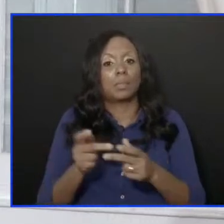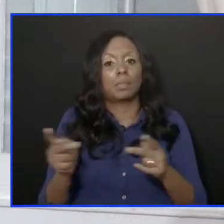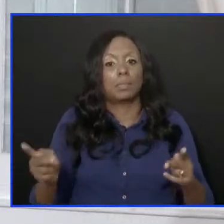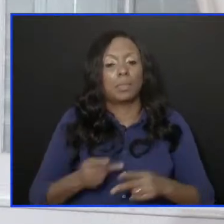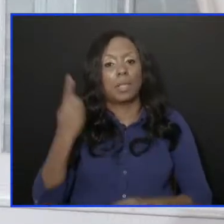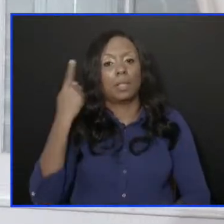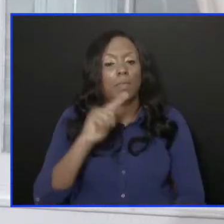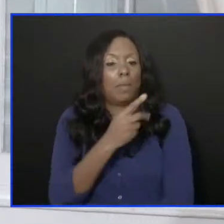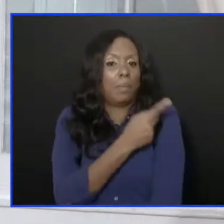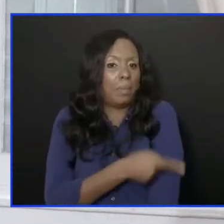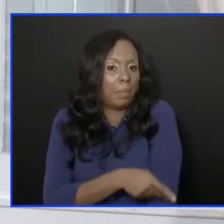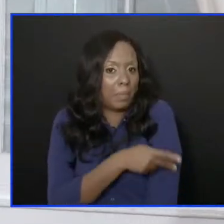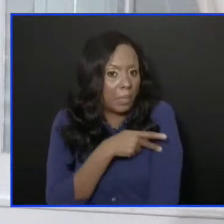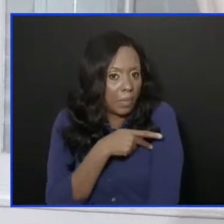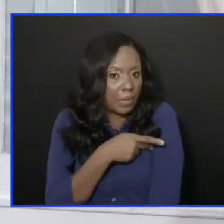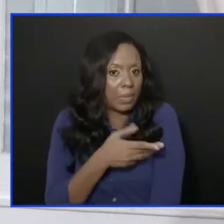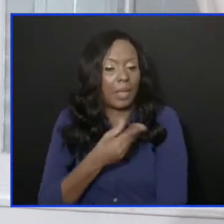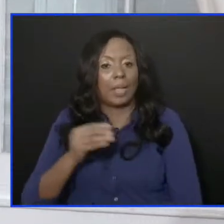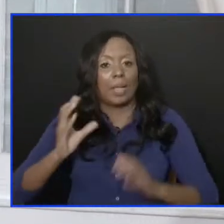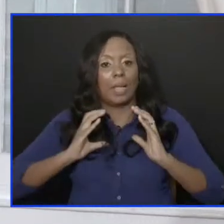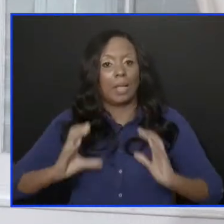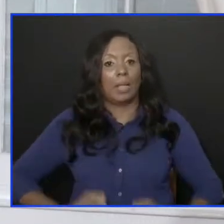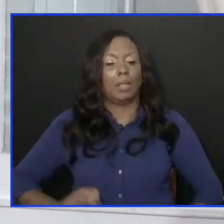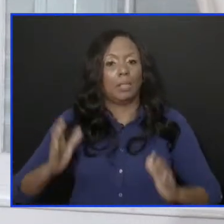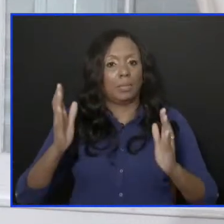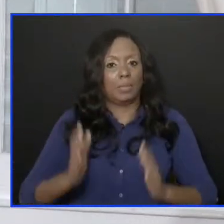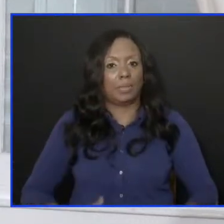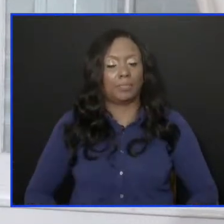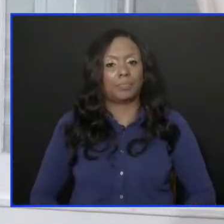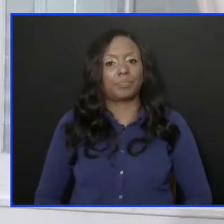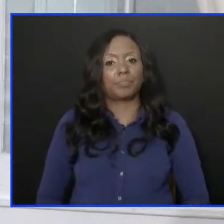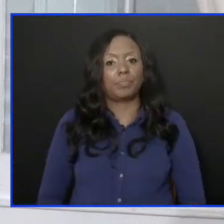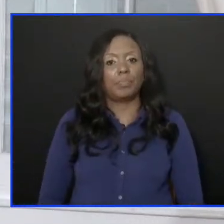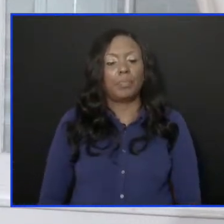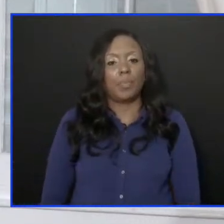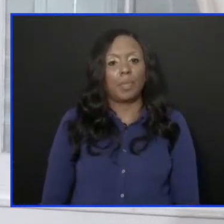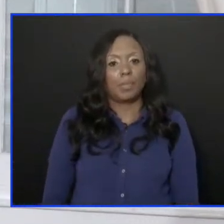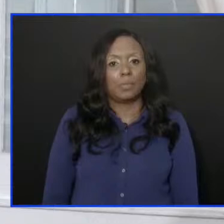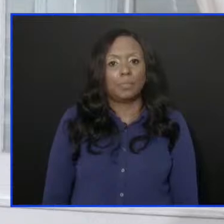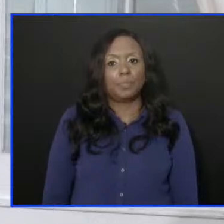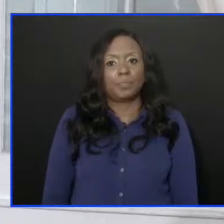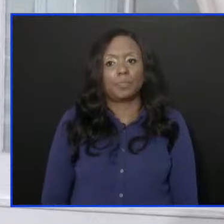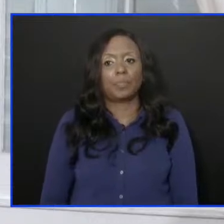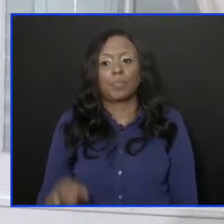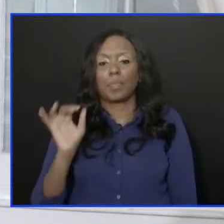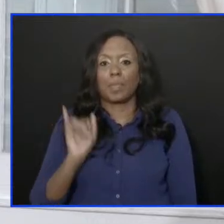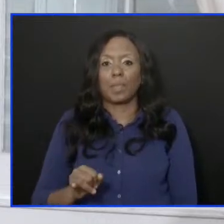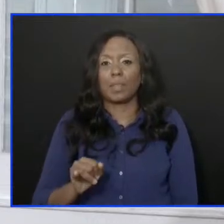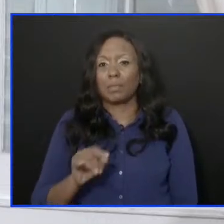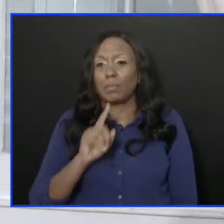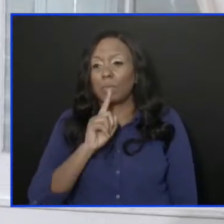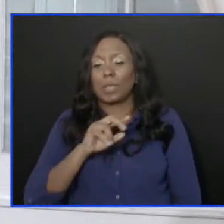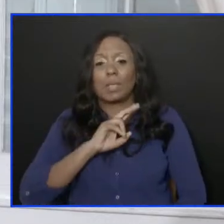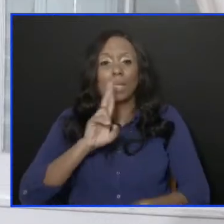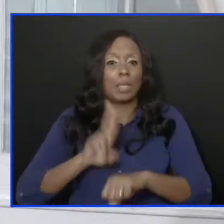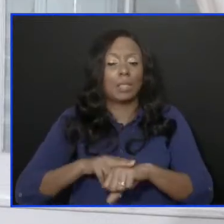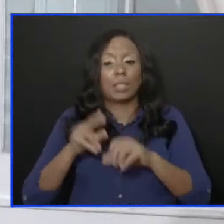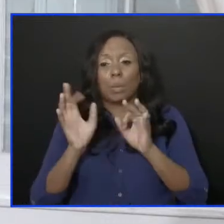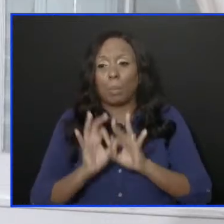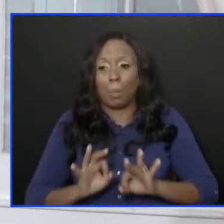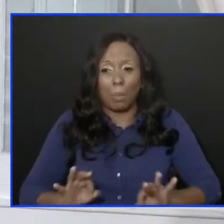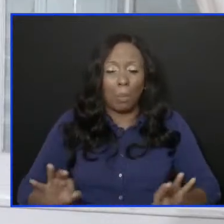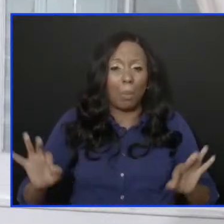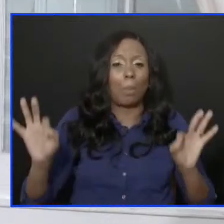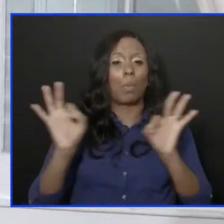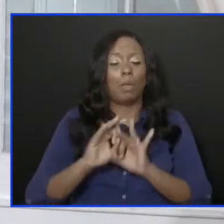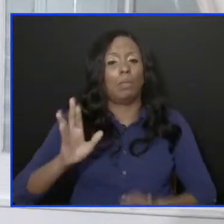and clients within those institutions. And it really has, that's a national imperative from